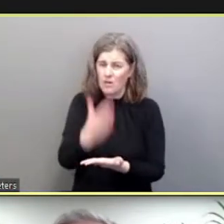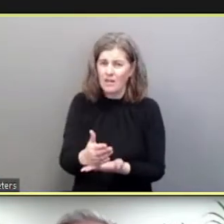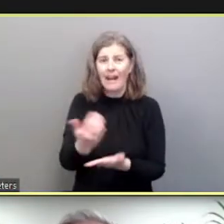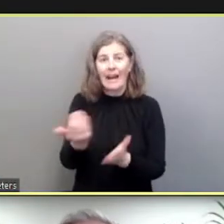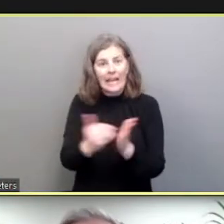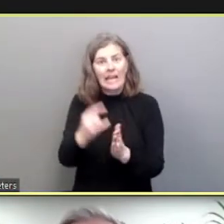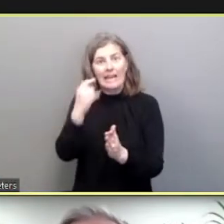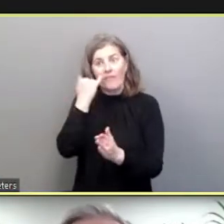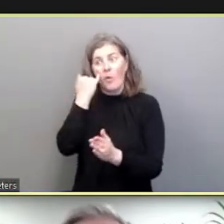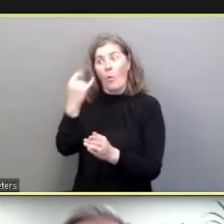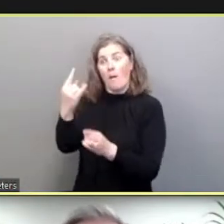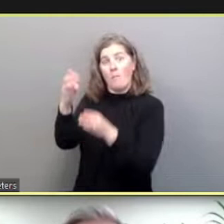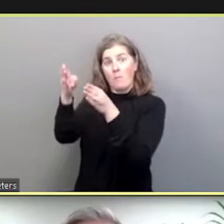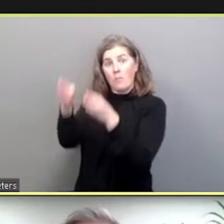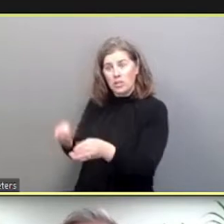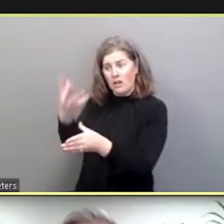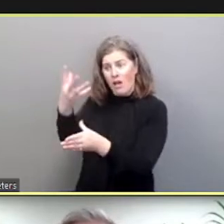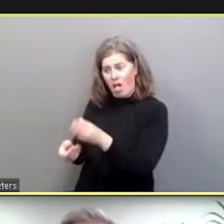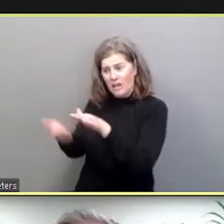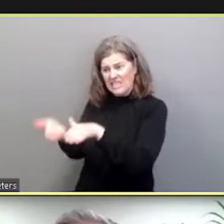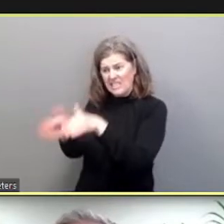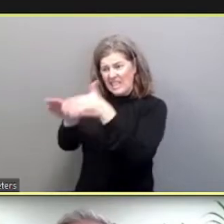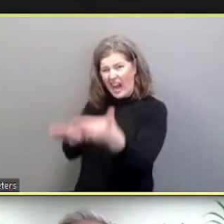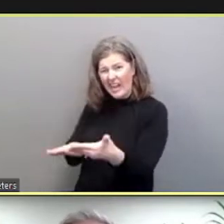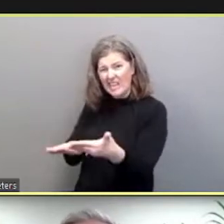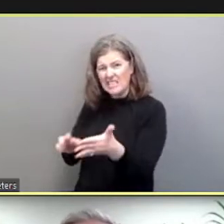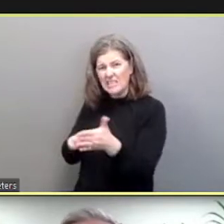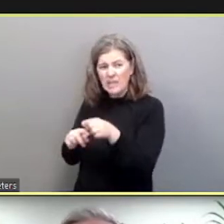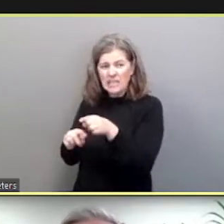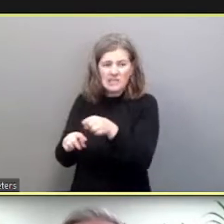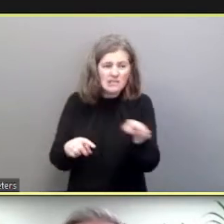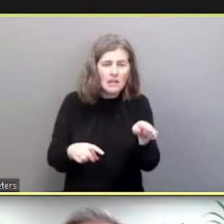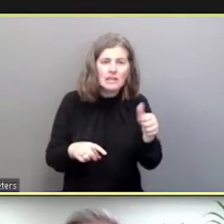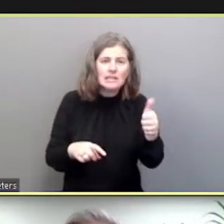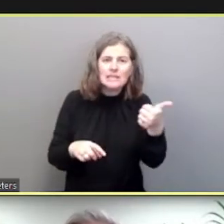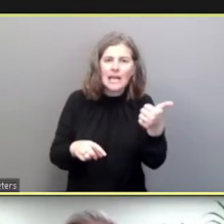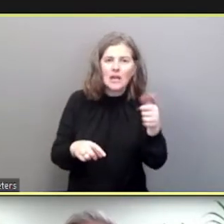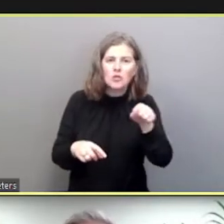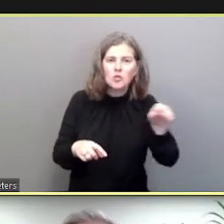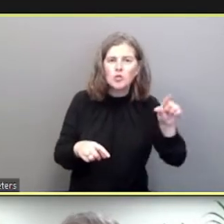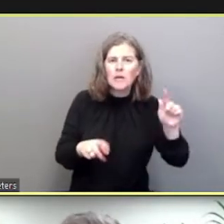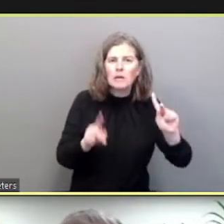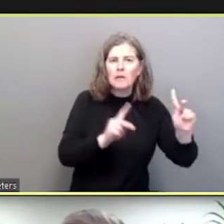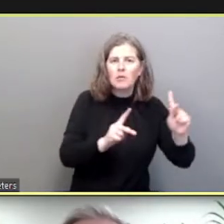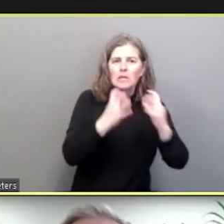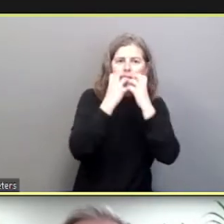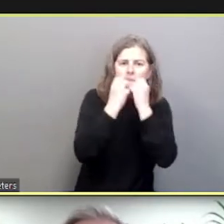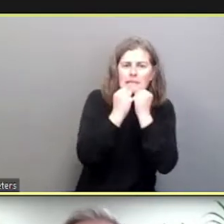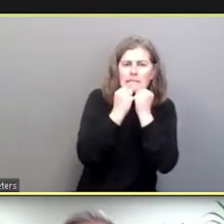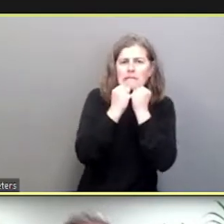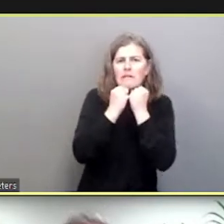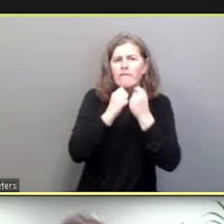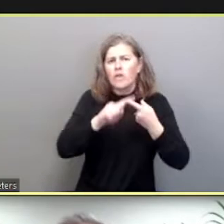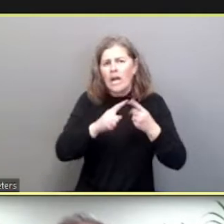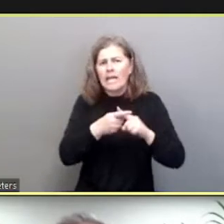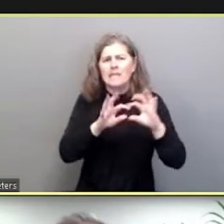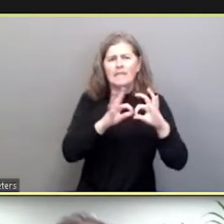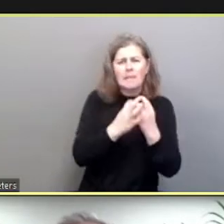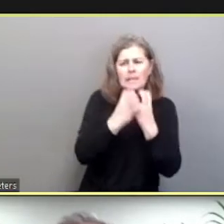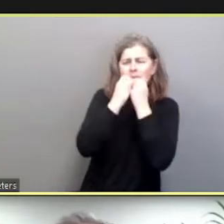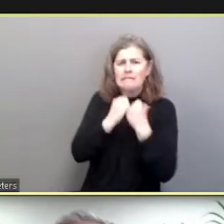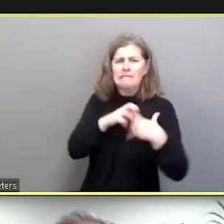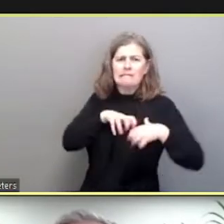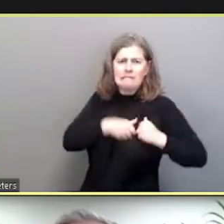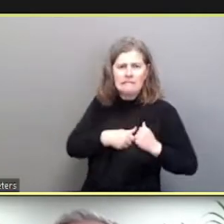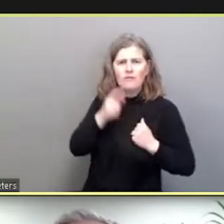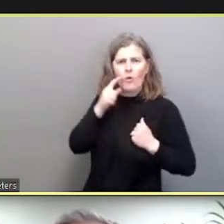person who passes from coronavirus, there's 10 to 20 New Mexicans who are friends and family of those individuals.